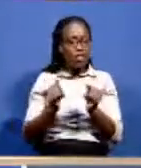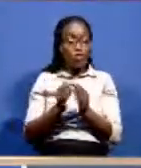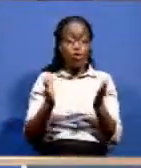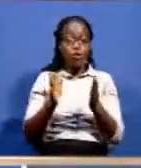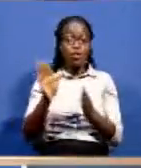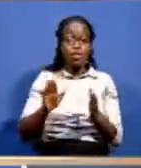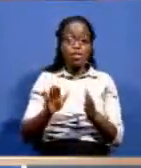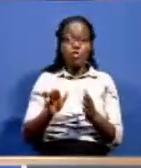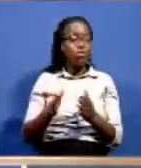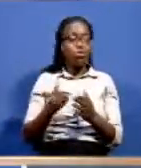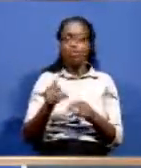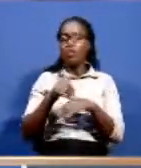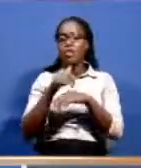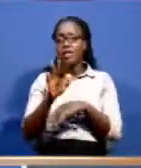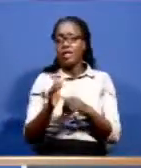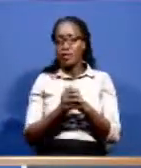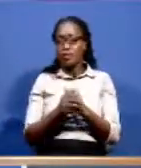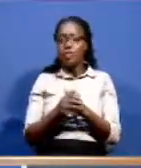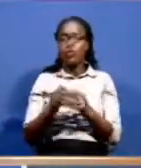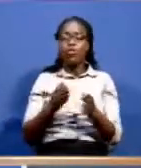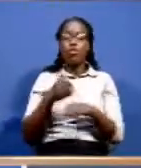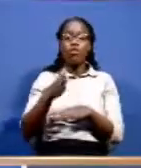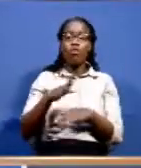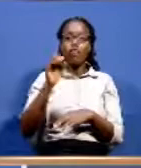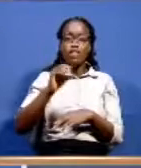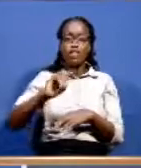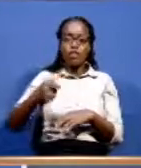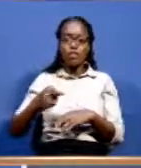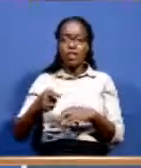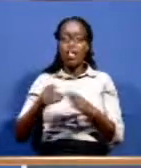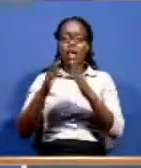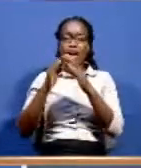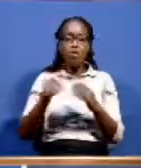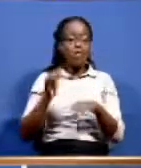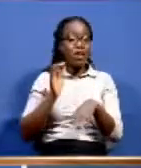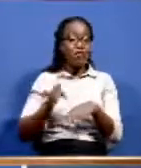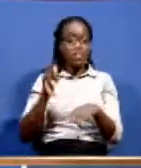It is estimated that over 40,000 households have been affected by the raging floods in